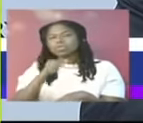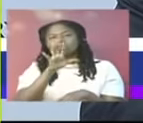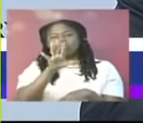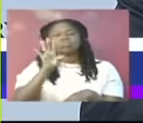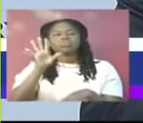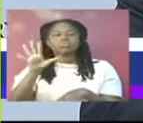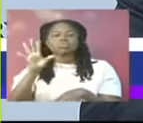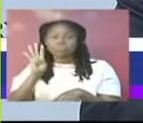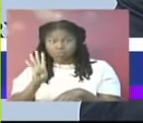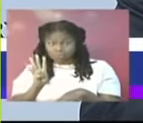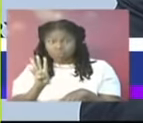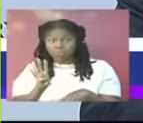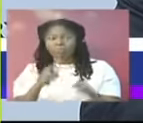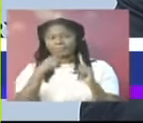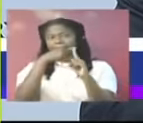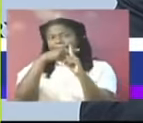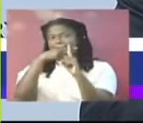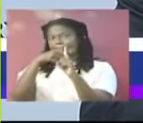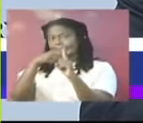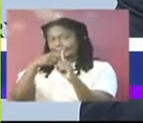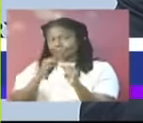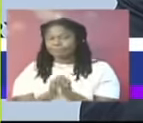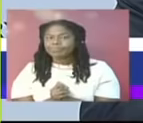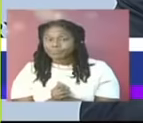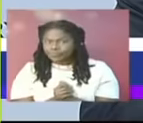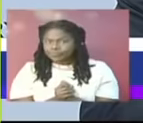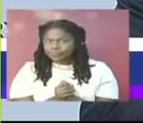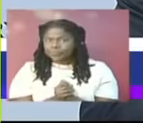37,554 would have returned as positive, and we would have had